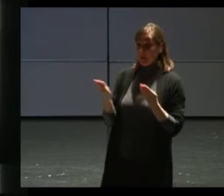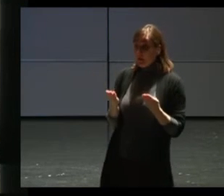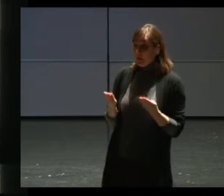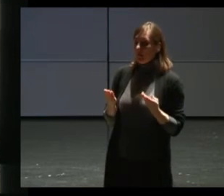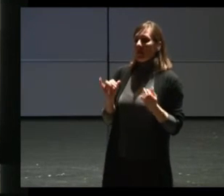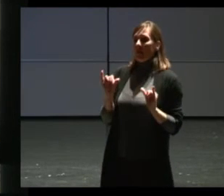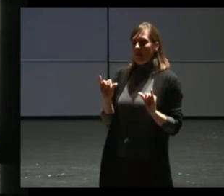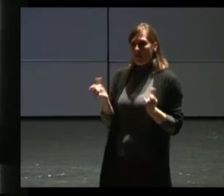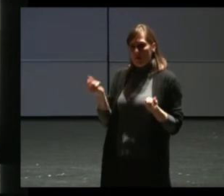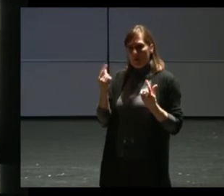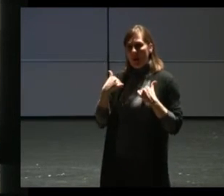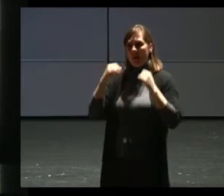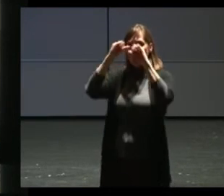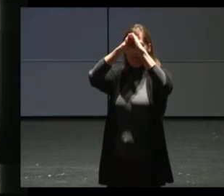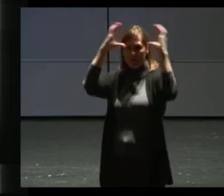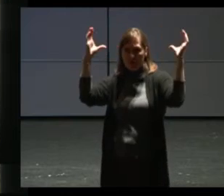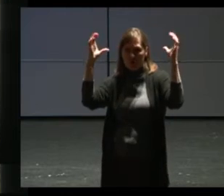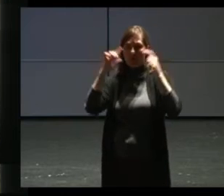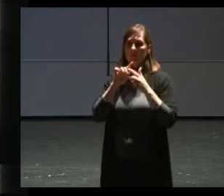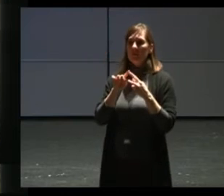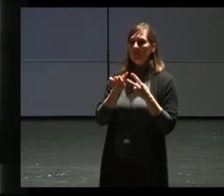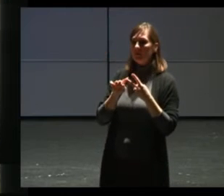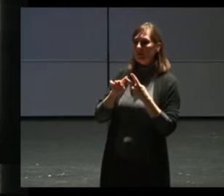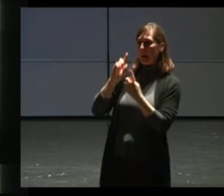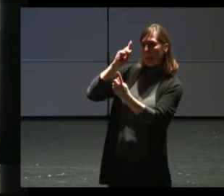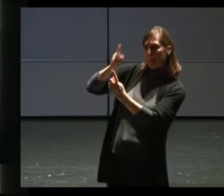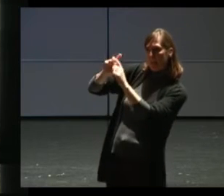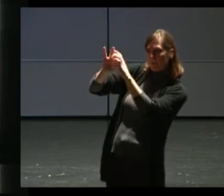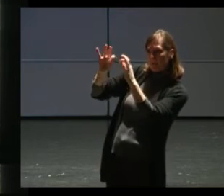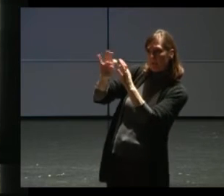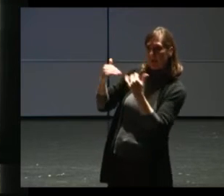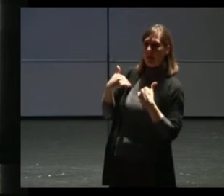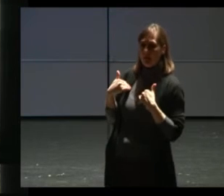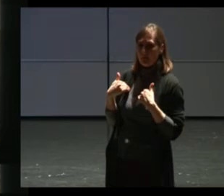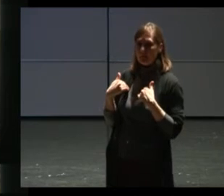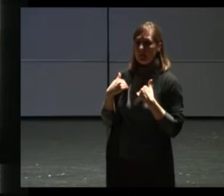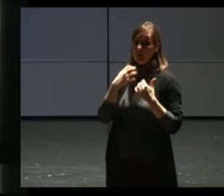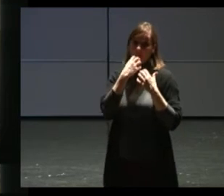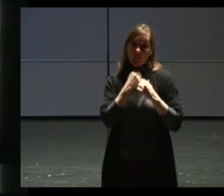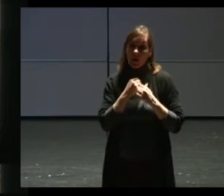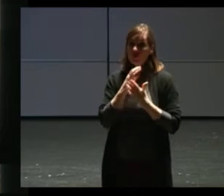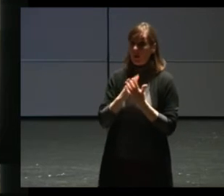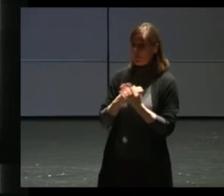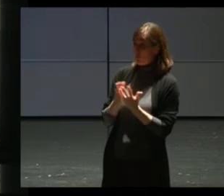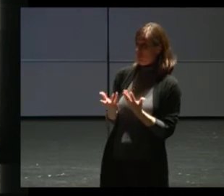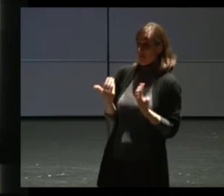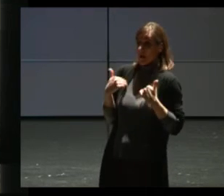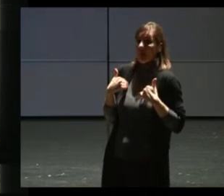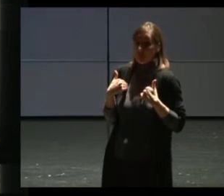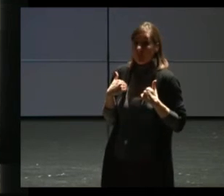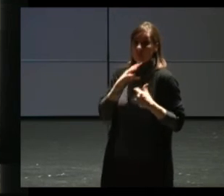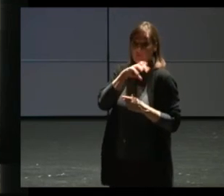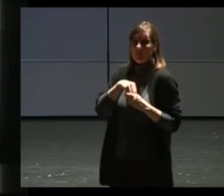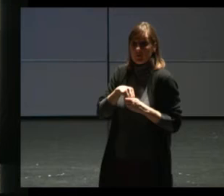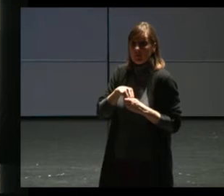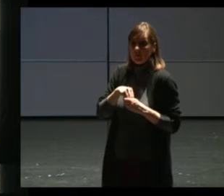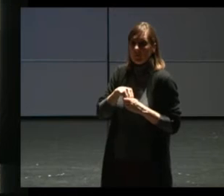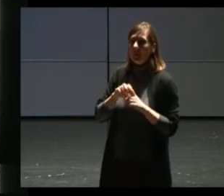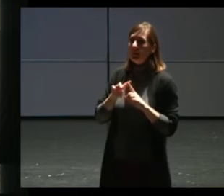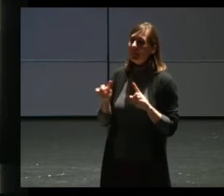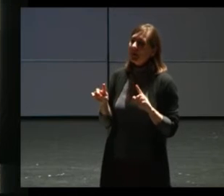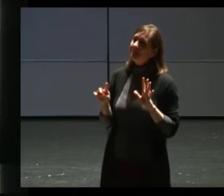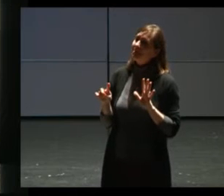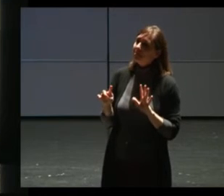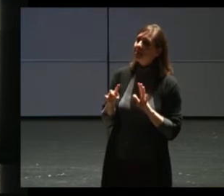have a mission, we have different values and elements. Let's make sure we talk about this in terms of what it actually